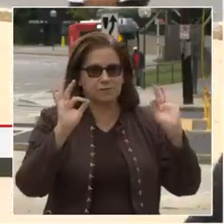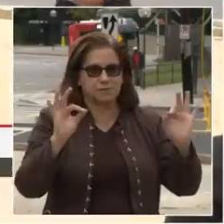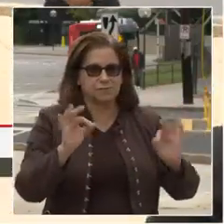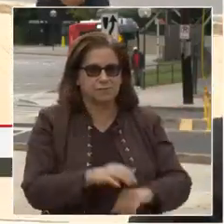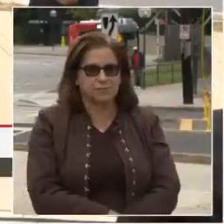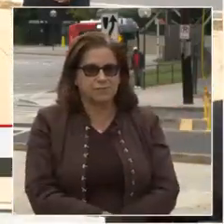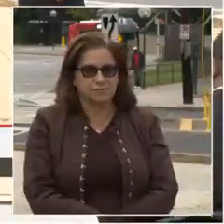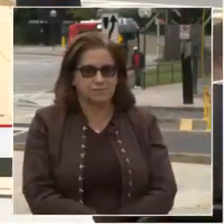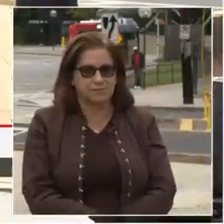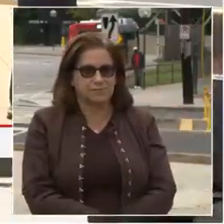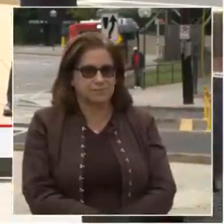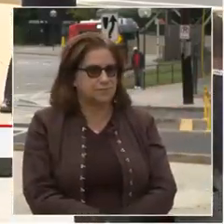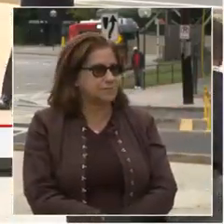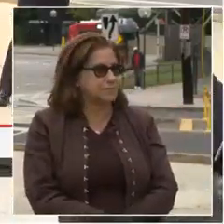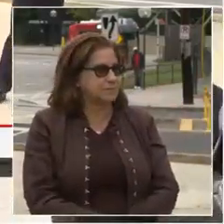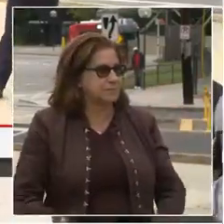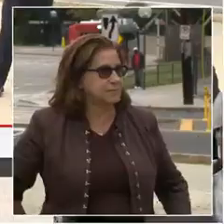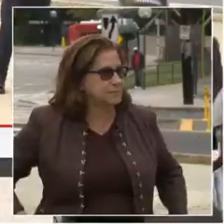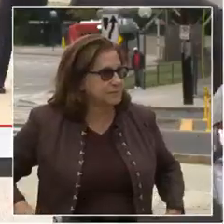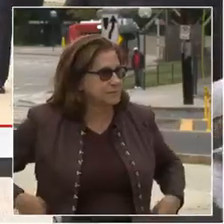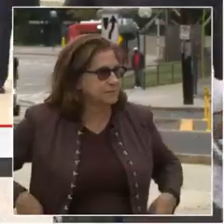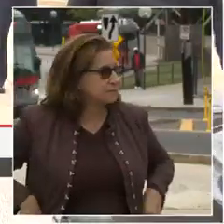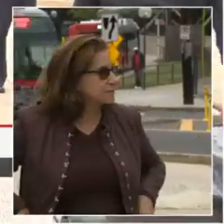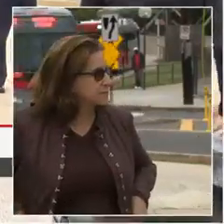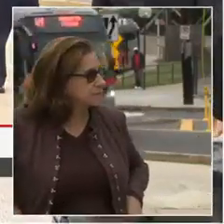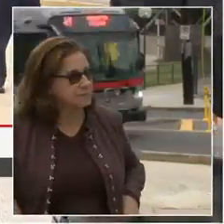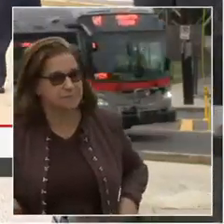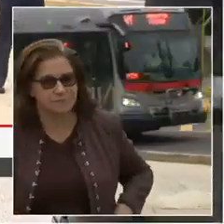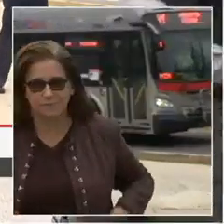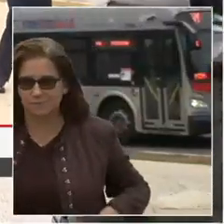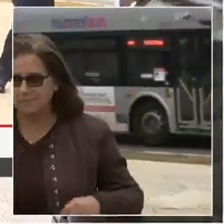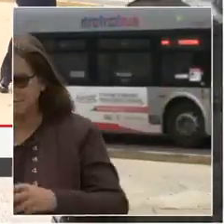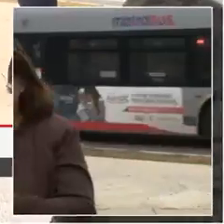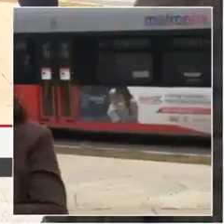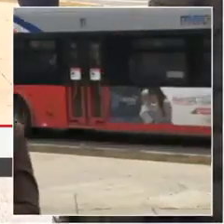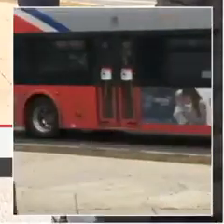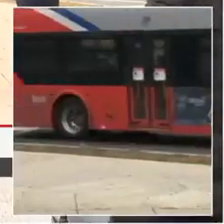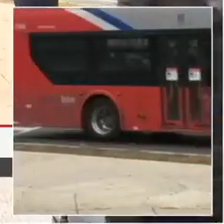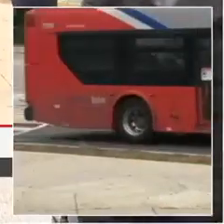about the members of the community? Community questions.